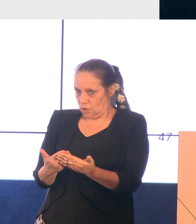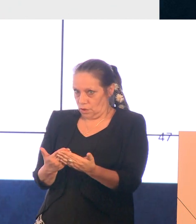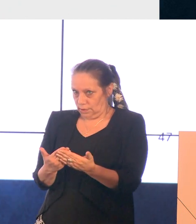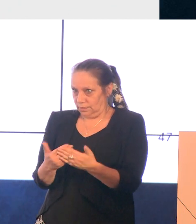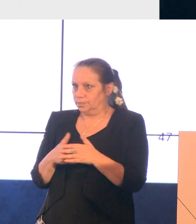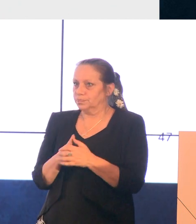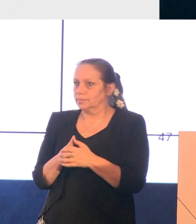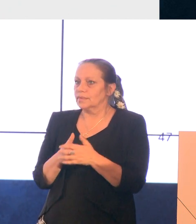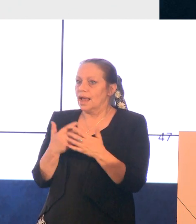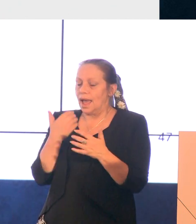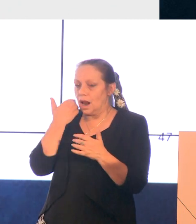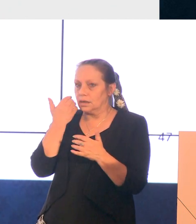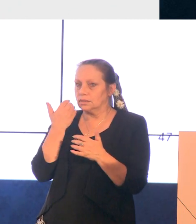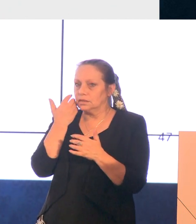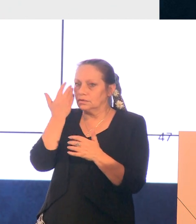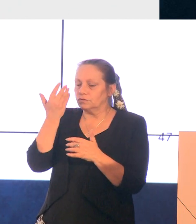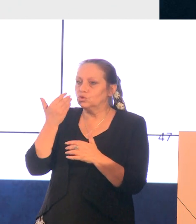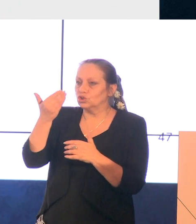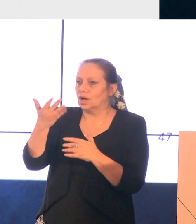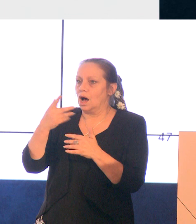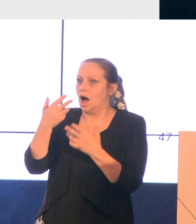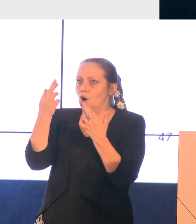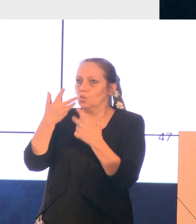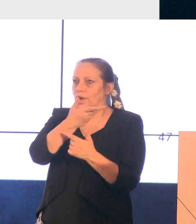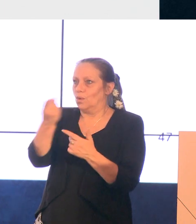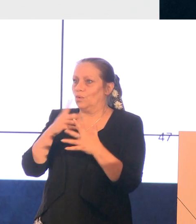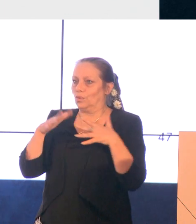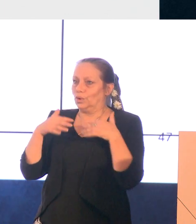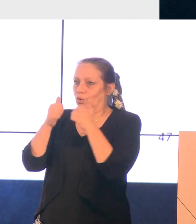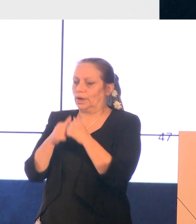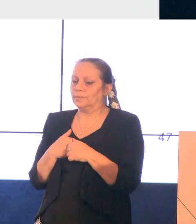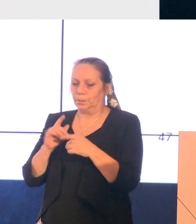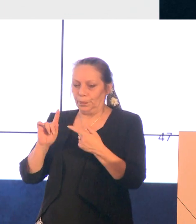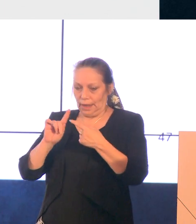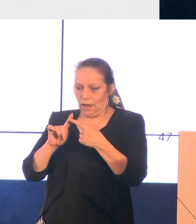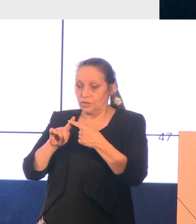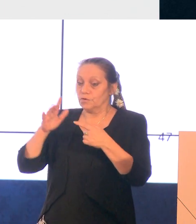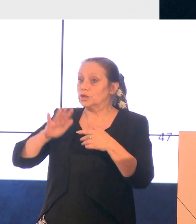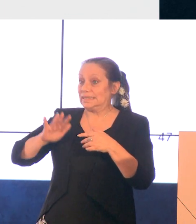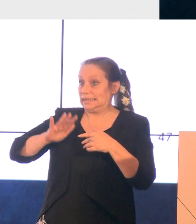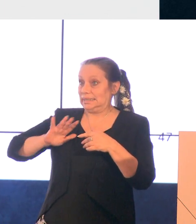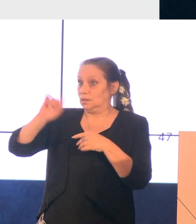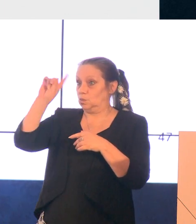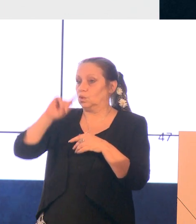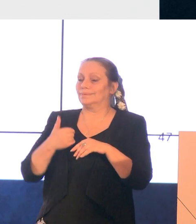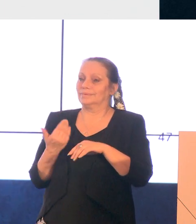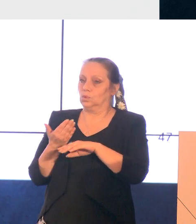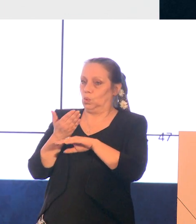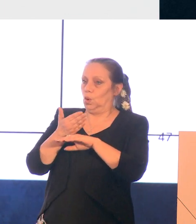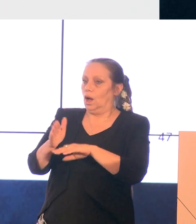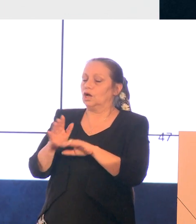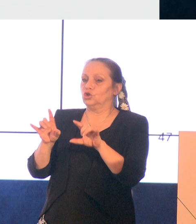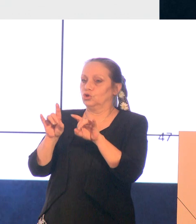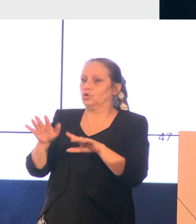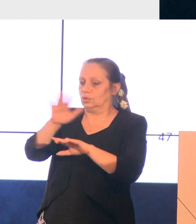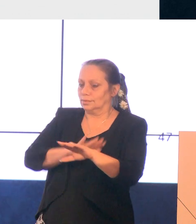and, in time, I hope, agree on. So that the first thing that we need is a new